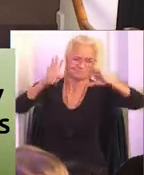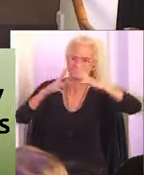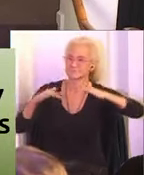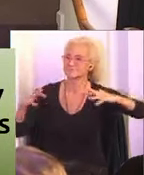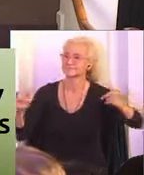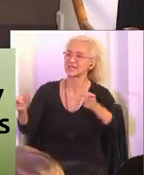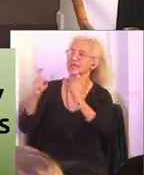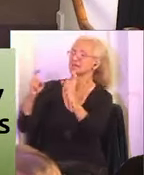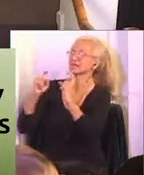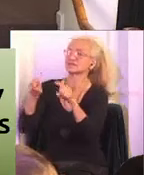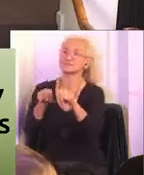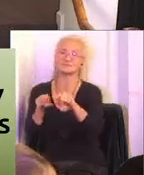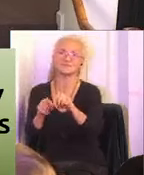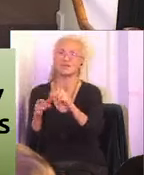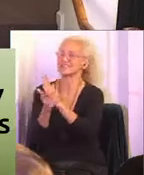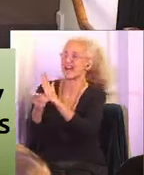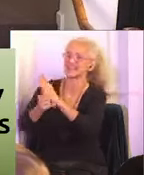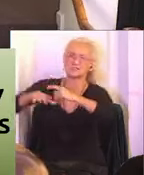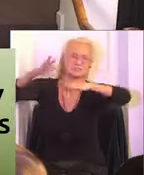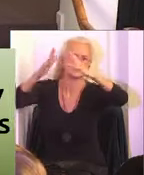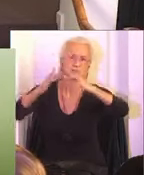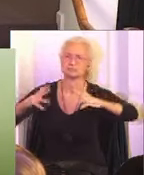gifts and varied talents.